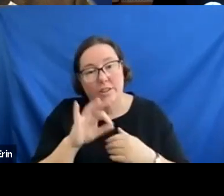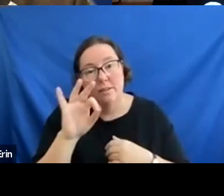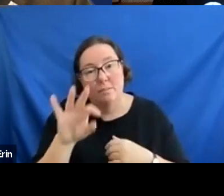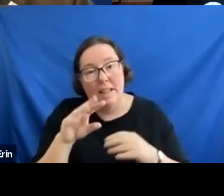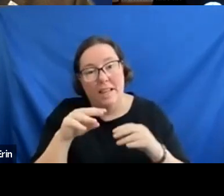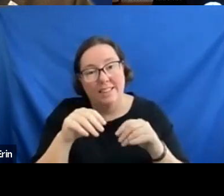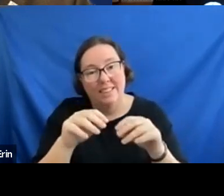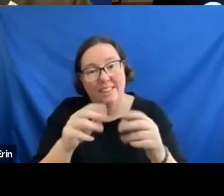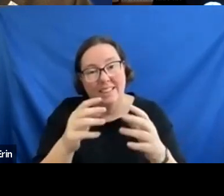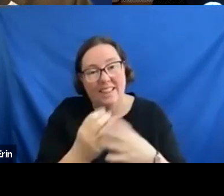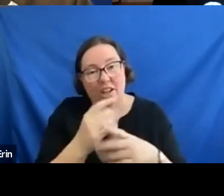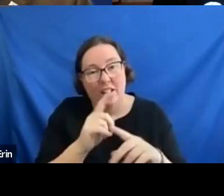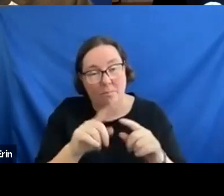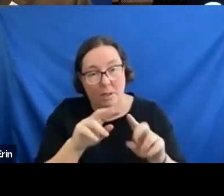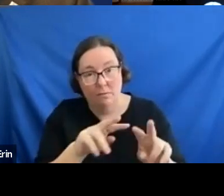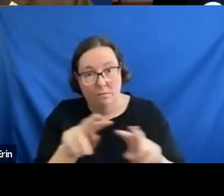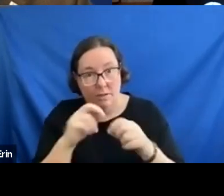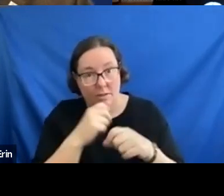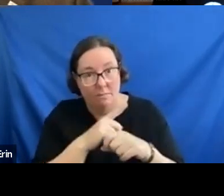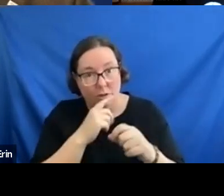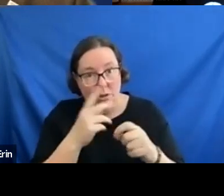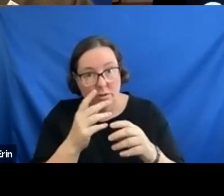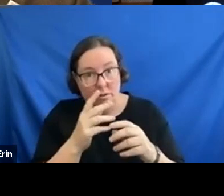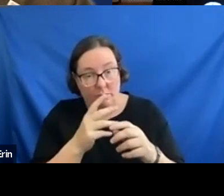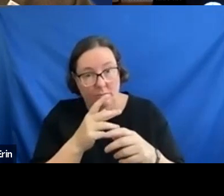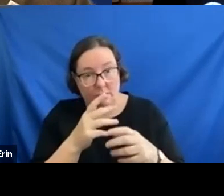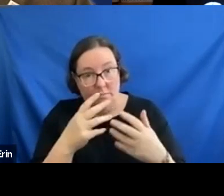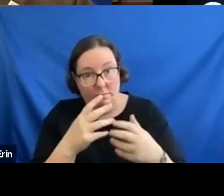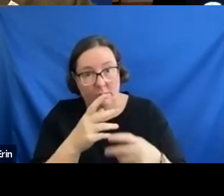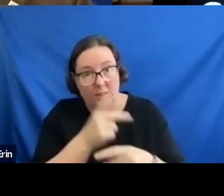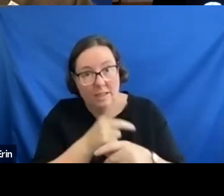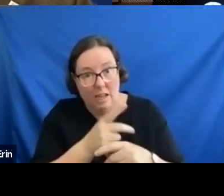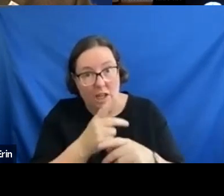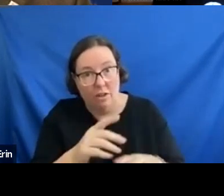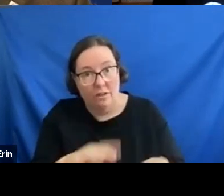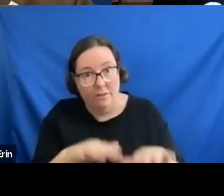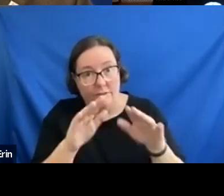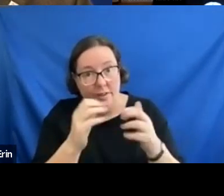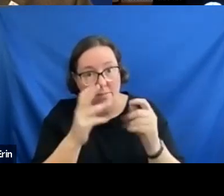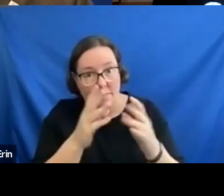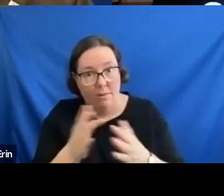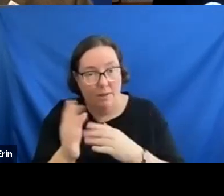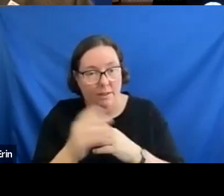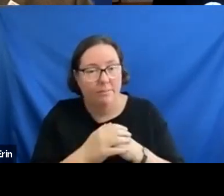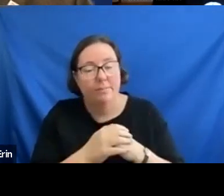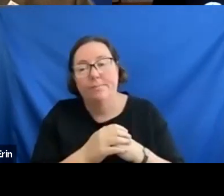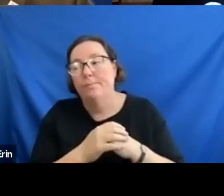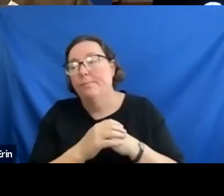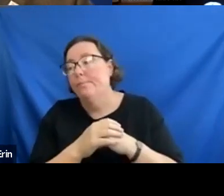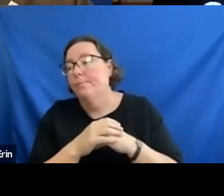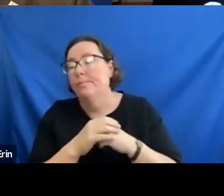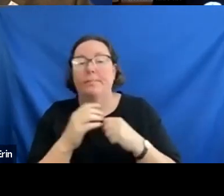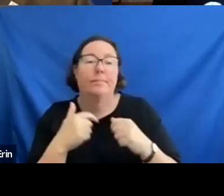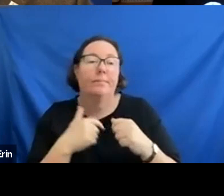this garden, but to make sure that it gets tended to in a number of ways, okay? And what I mean there